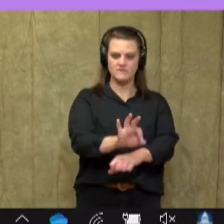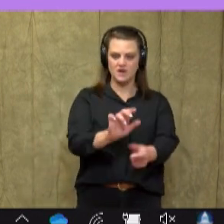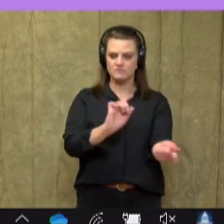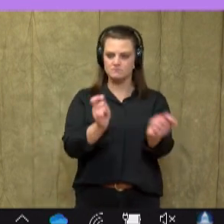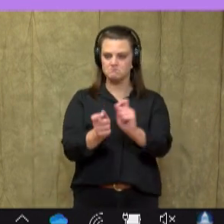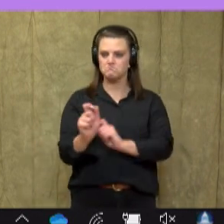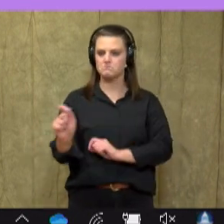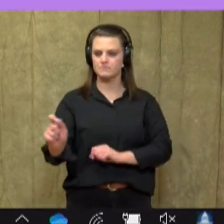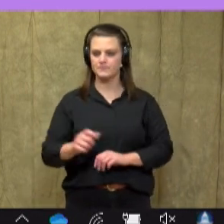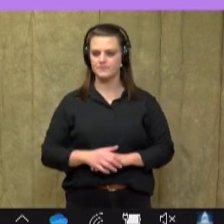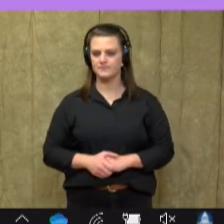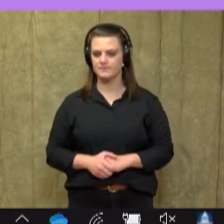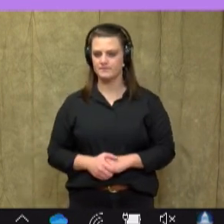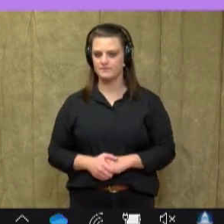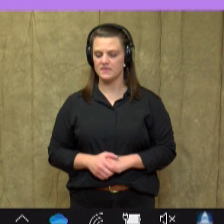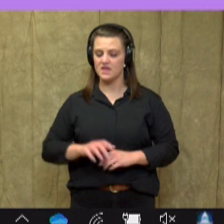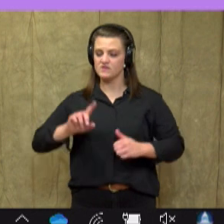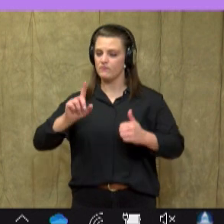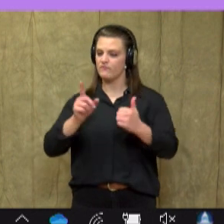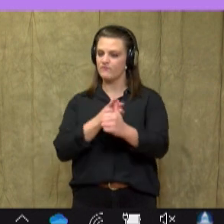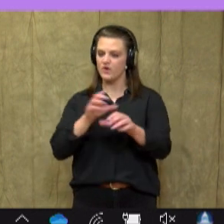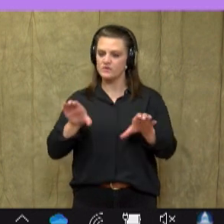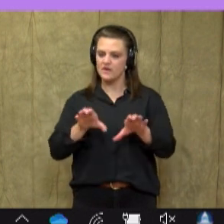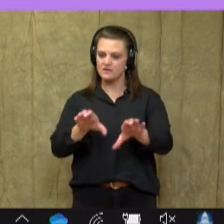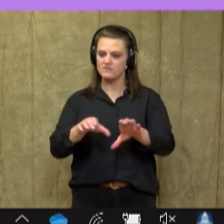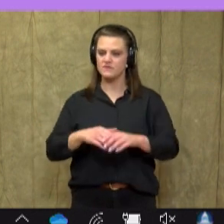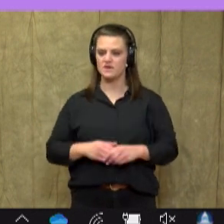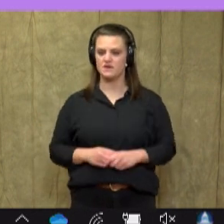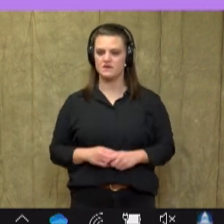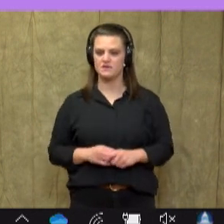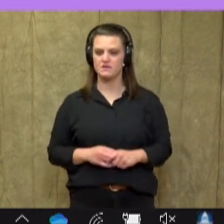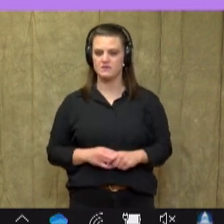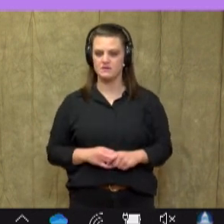today. So our first activity is you can